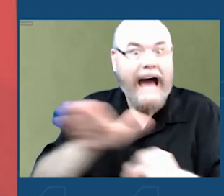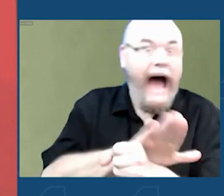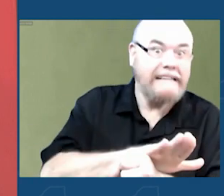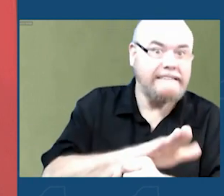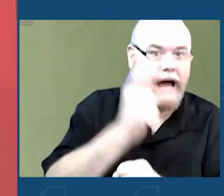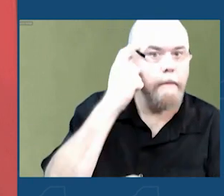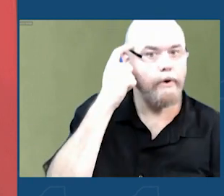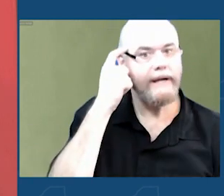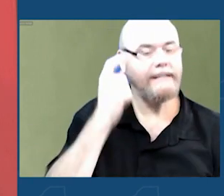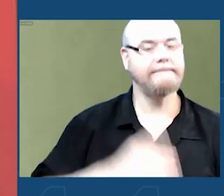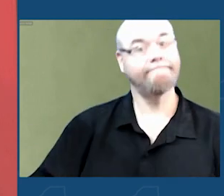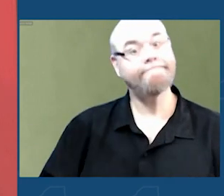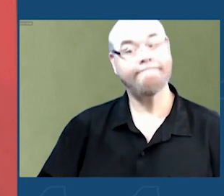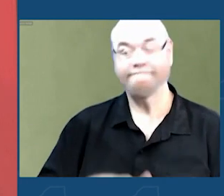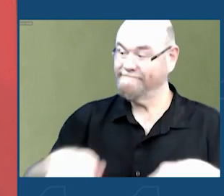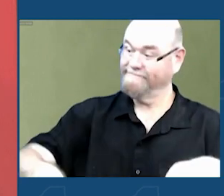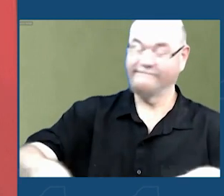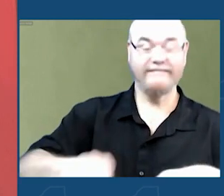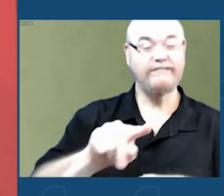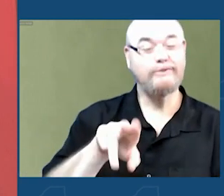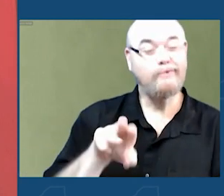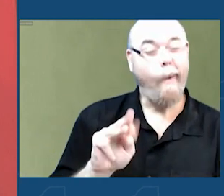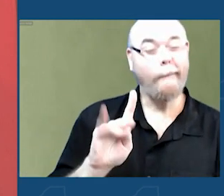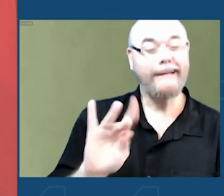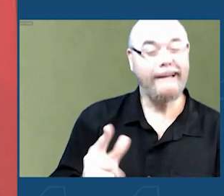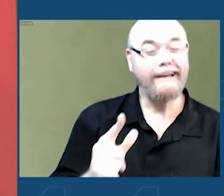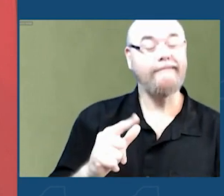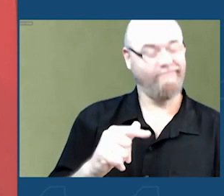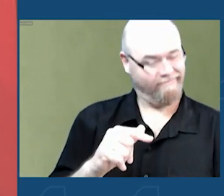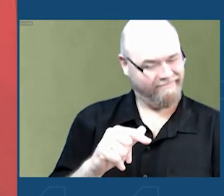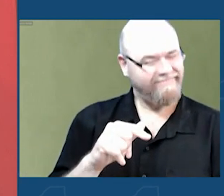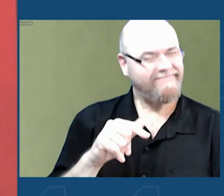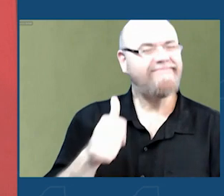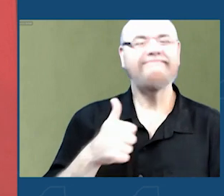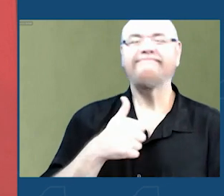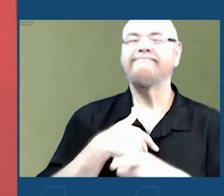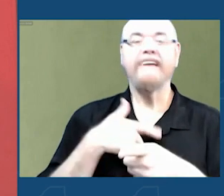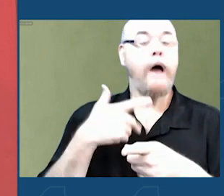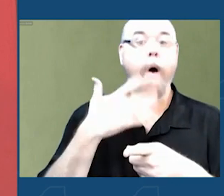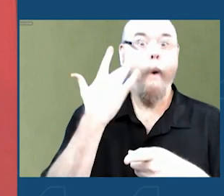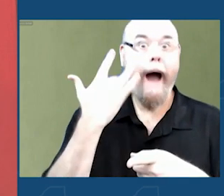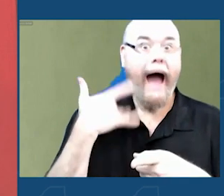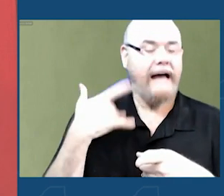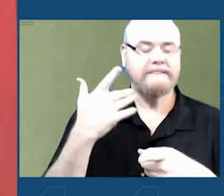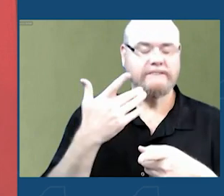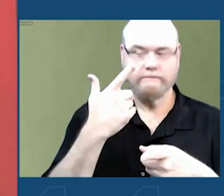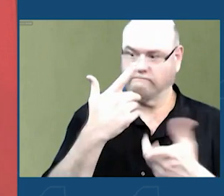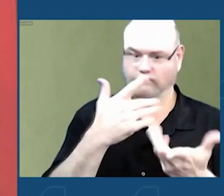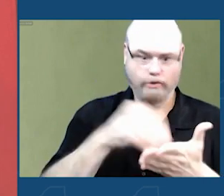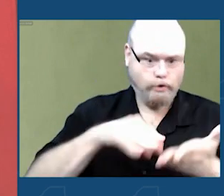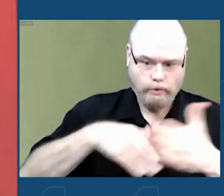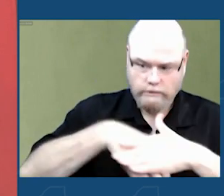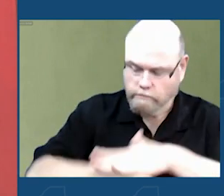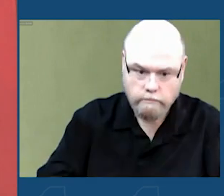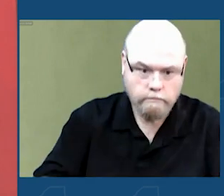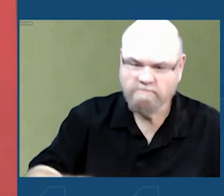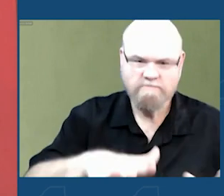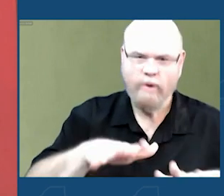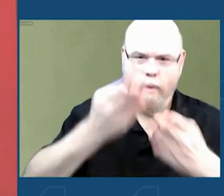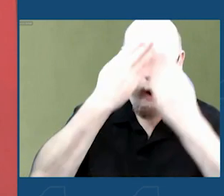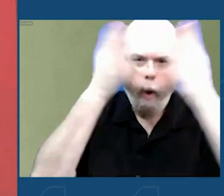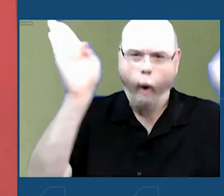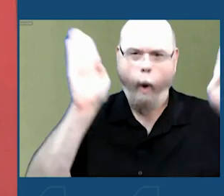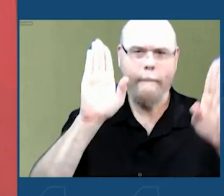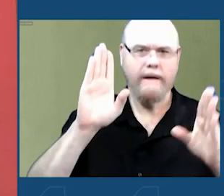Storm King Arts Center, where students can come and they can open up their entire mind and they can be creative. So with